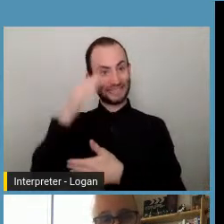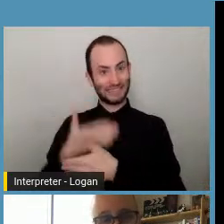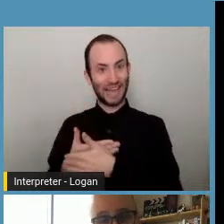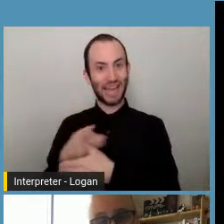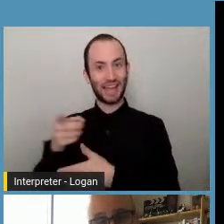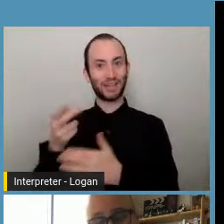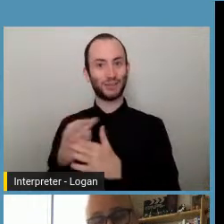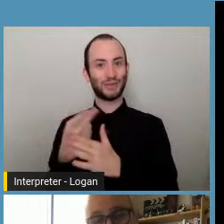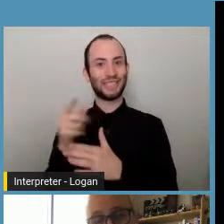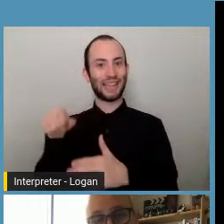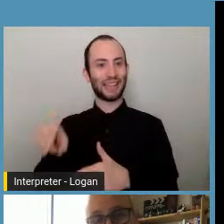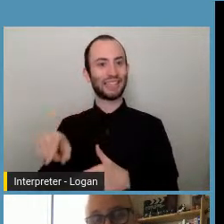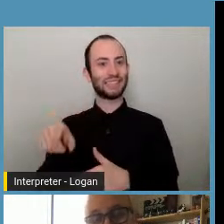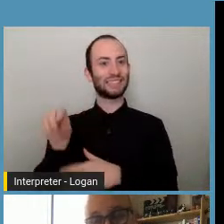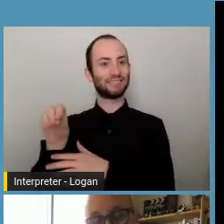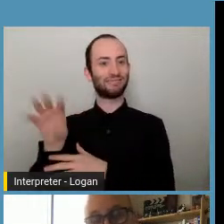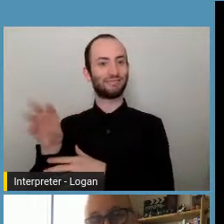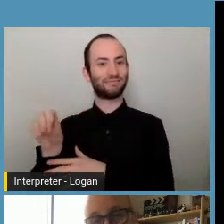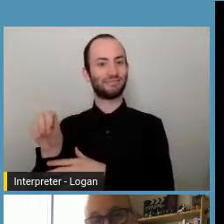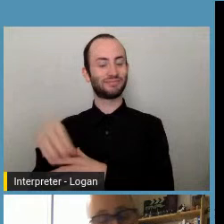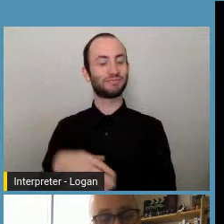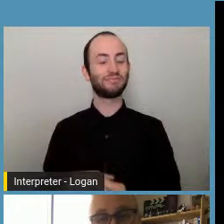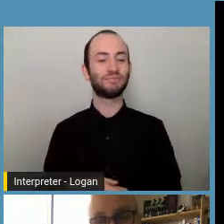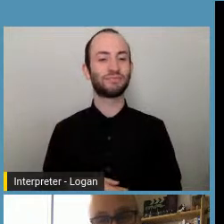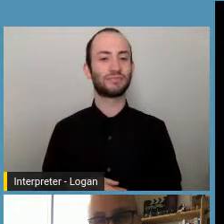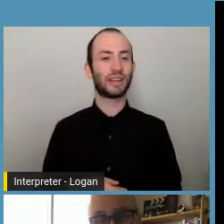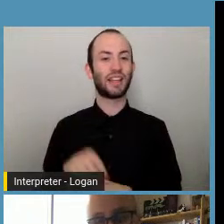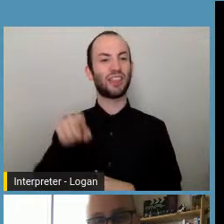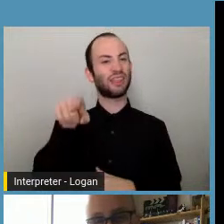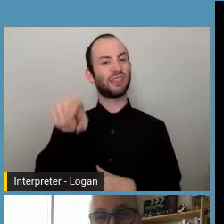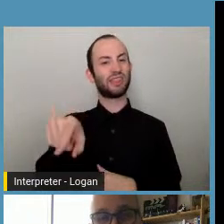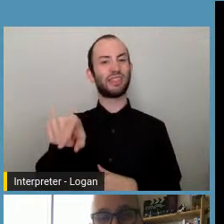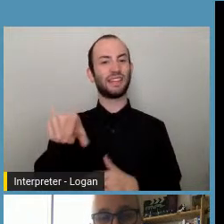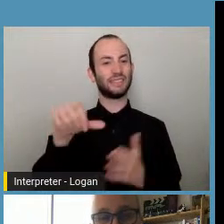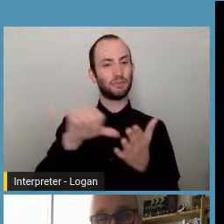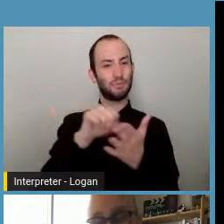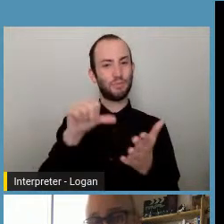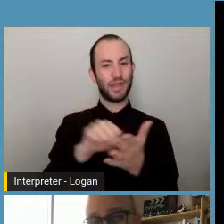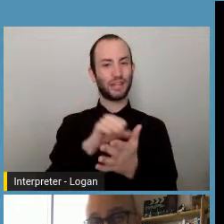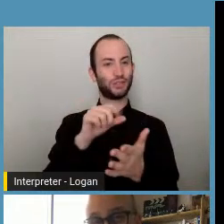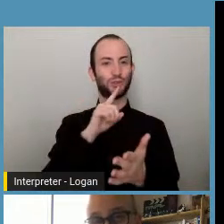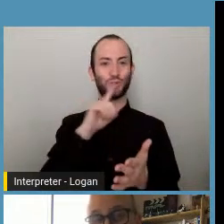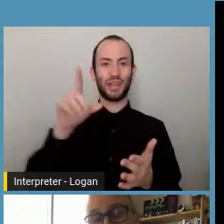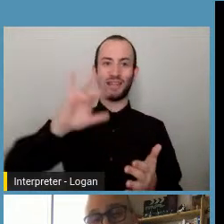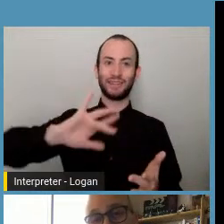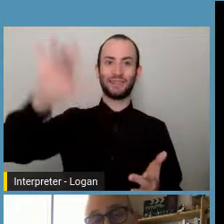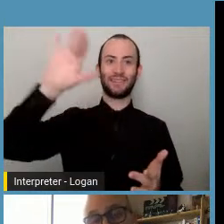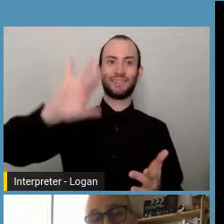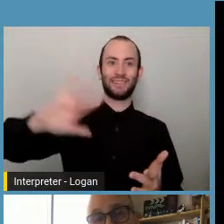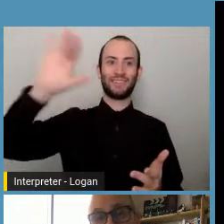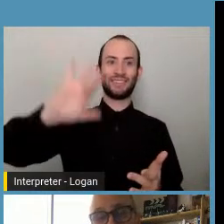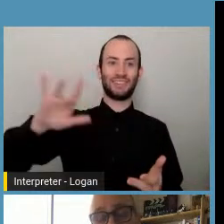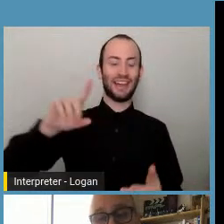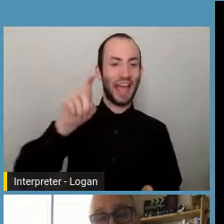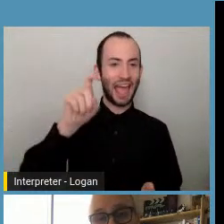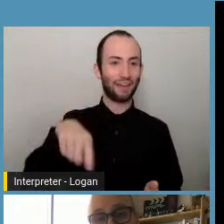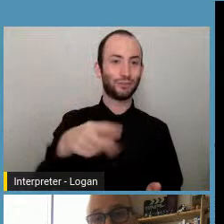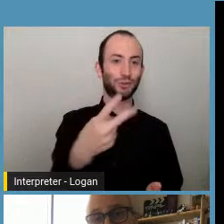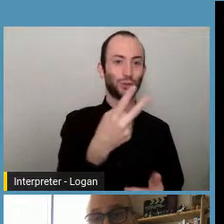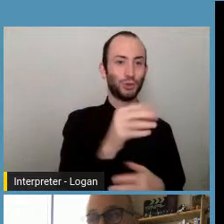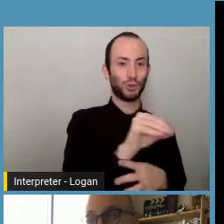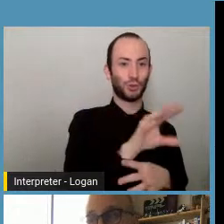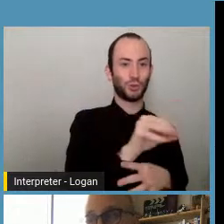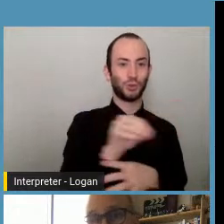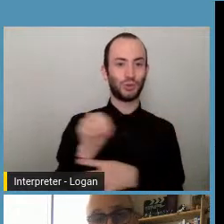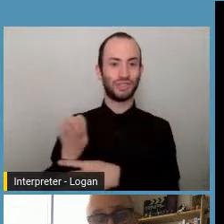my phone because the index page itself is so long, we can't just do one screenshot anymore. We need to do two. That's how many features are built